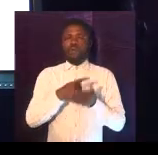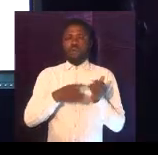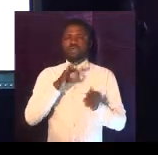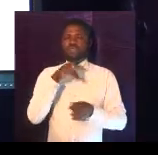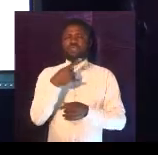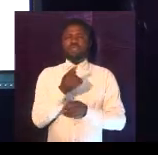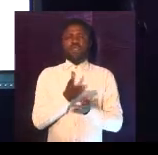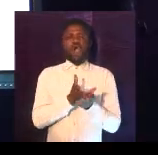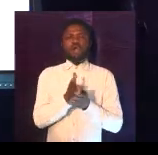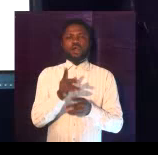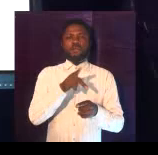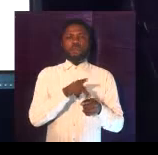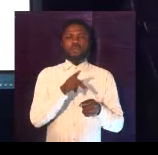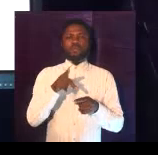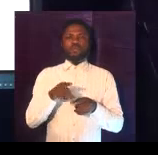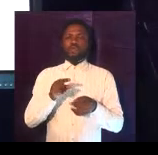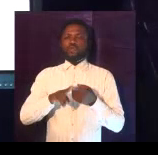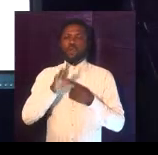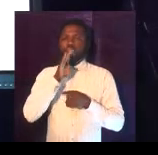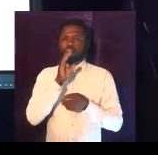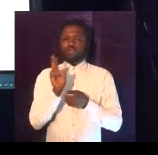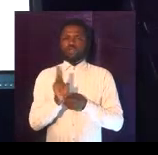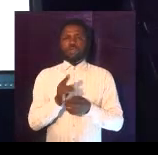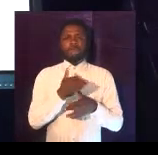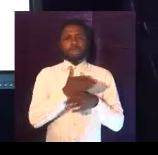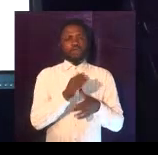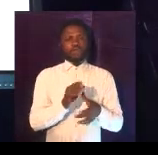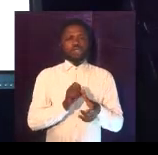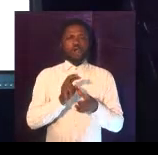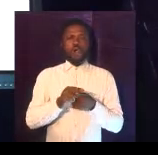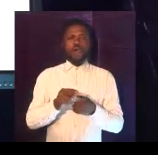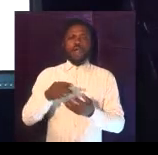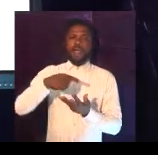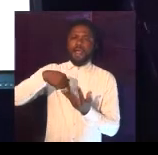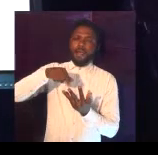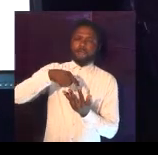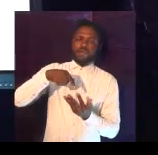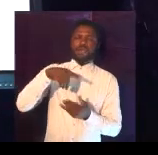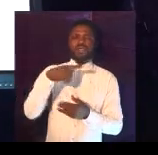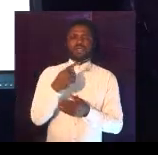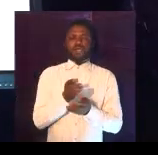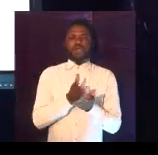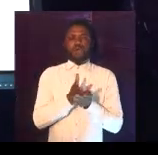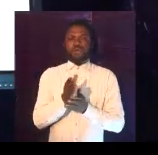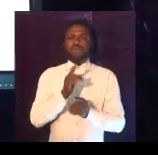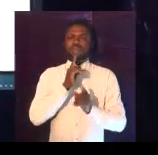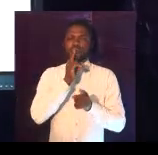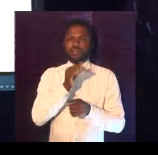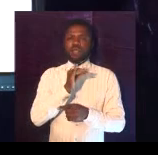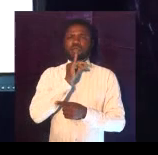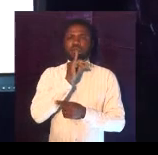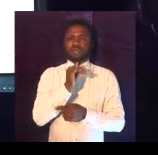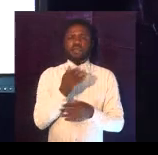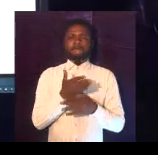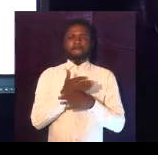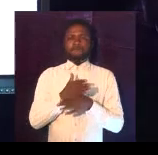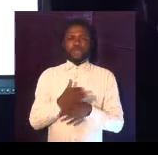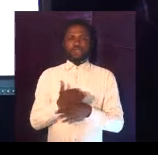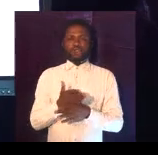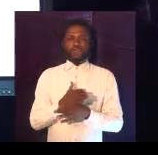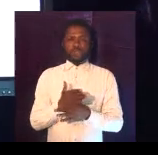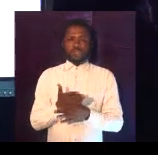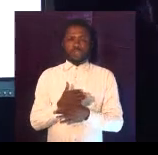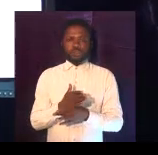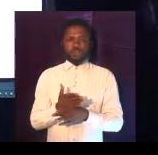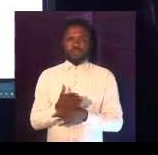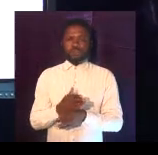Taiwo. What is the correct preposition to be used there? Is it between or among? Of course, the correct preposition to be